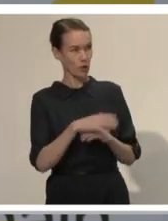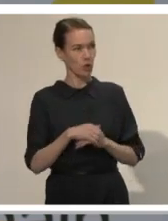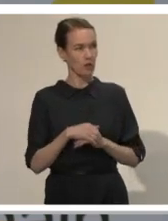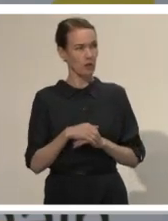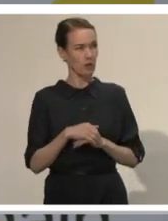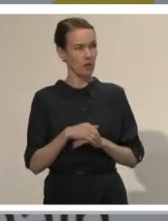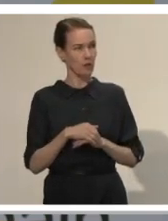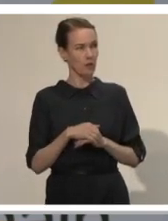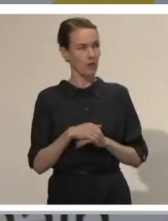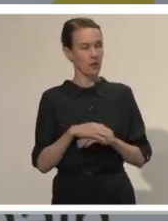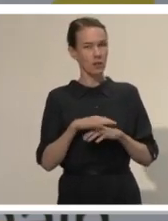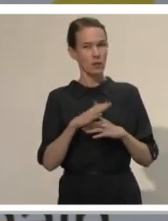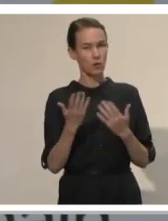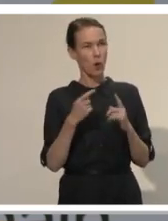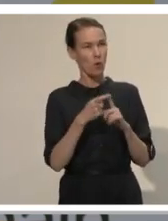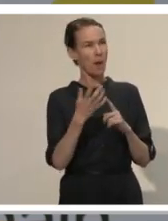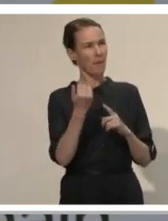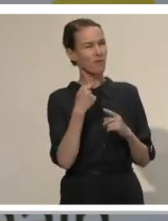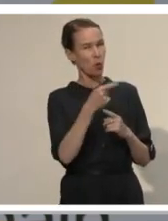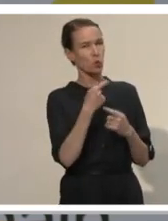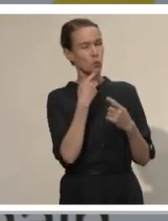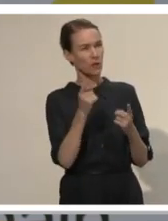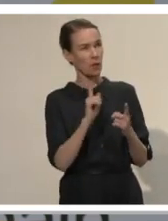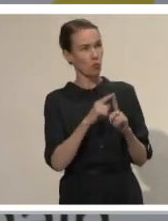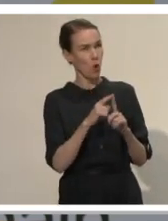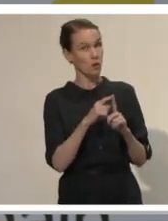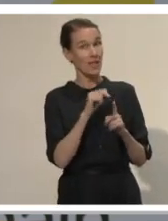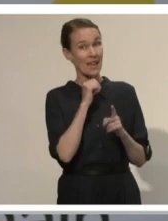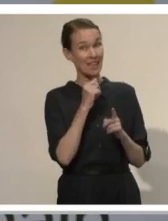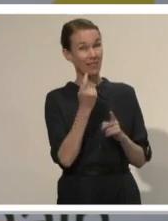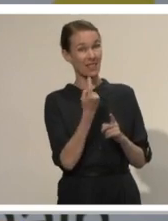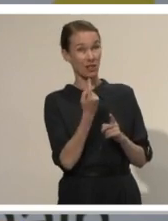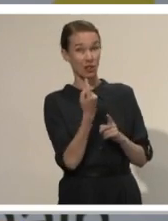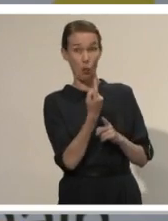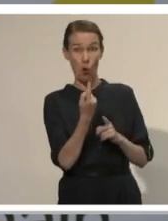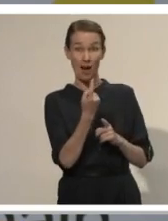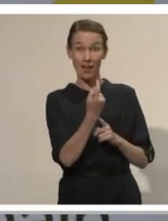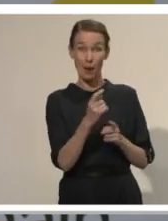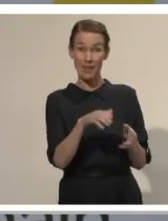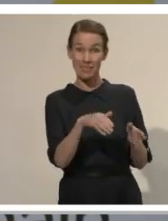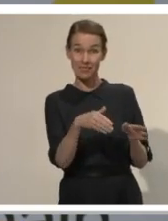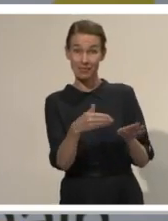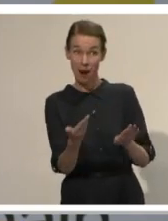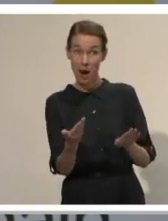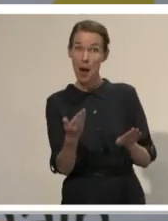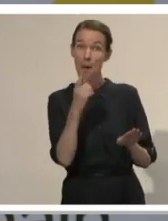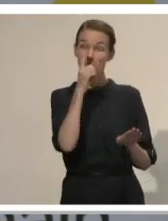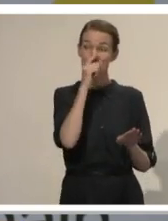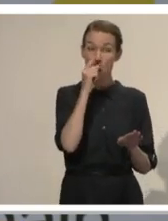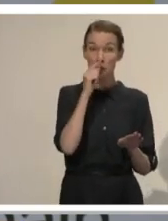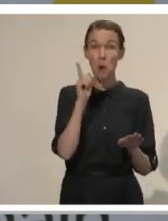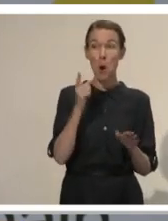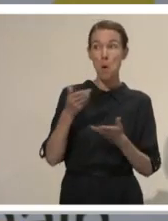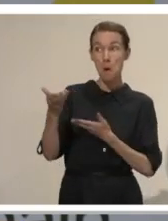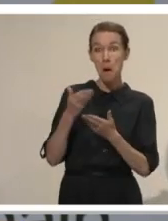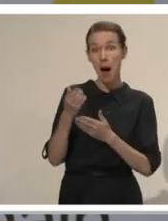bubble with no suspicion of COVID-19 will be allowed one at a time, but that doesn't specify that it's just for palliative care. You mean that